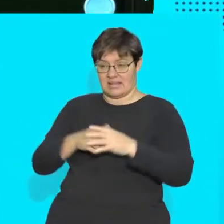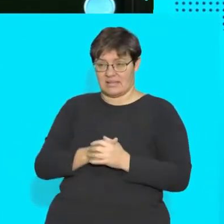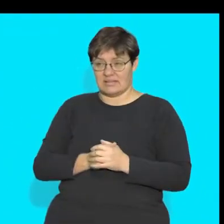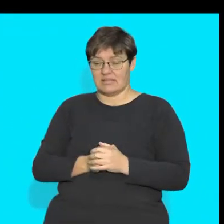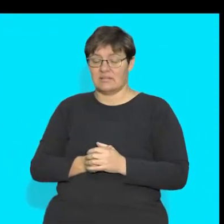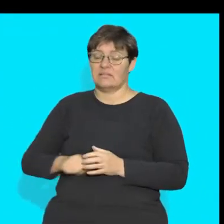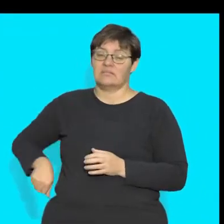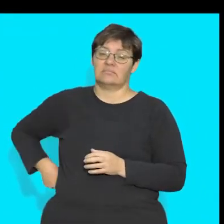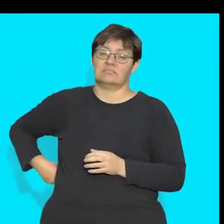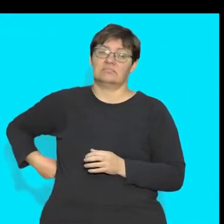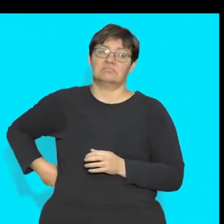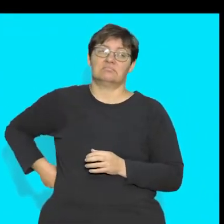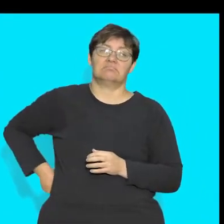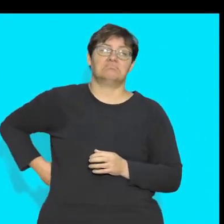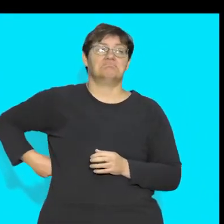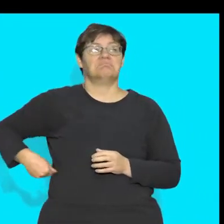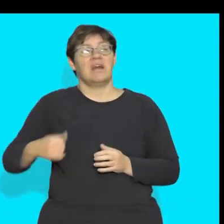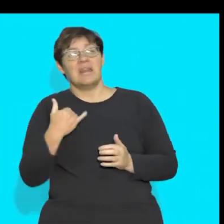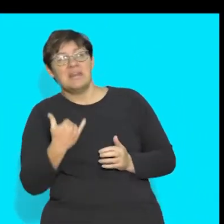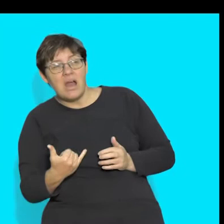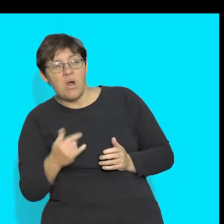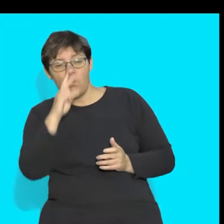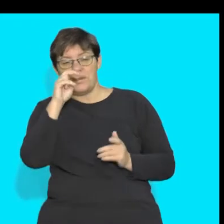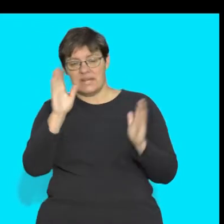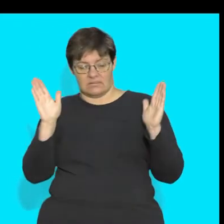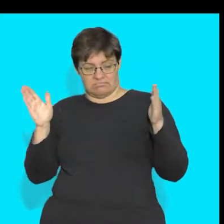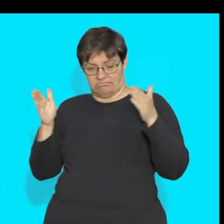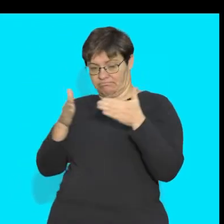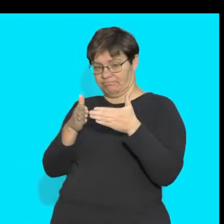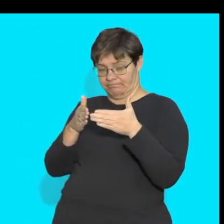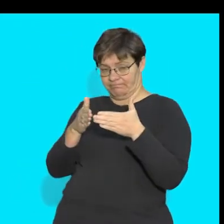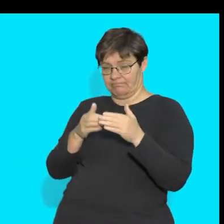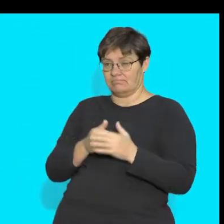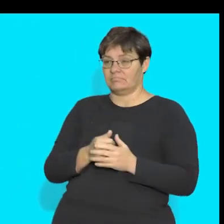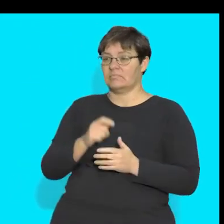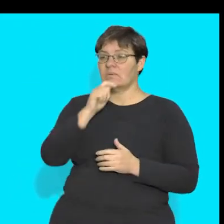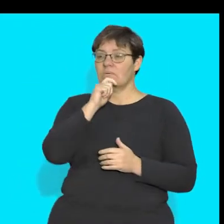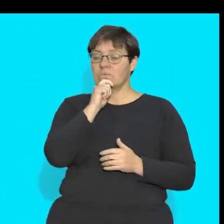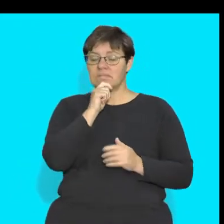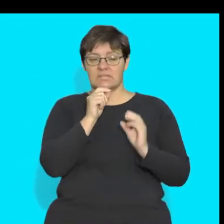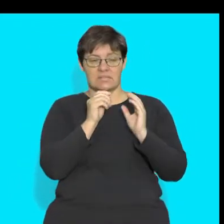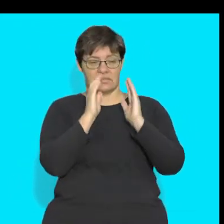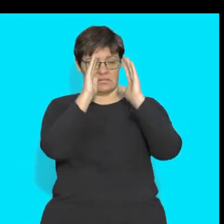everywhere. We need to narrow that down a little bit. So we use